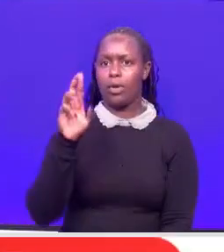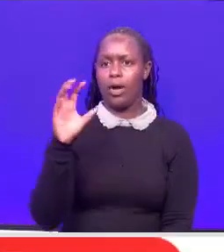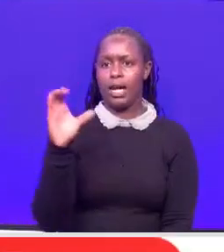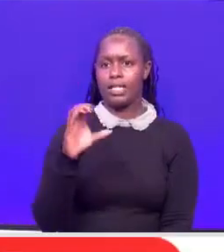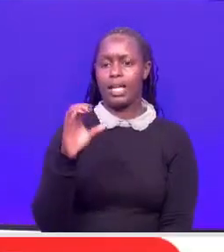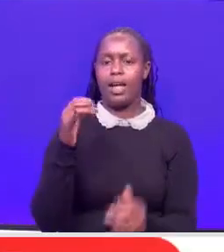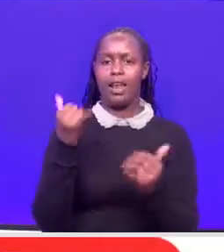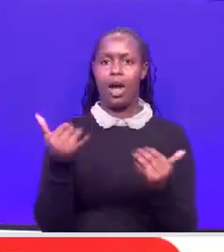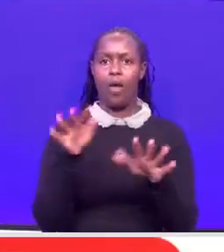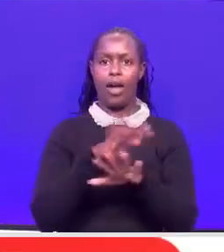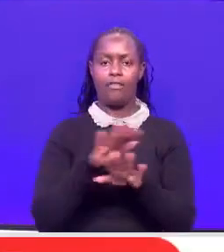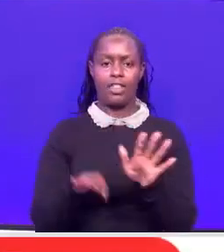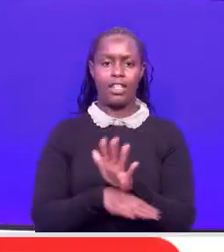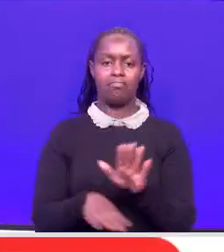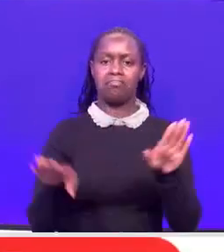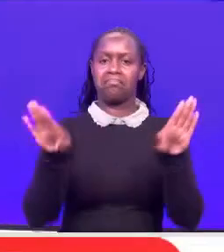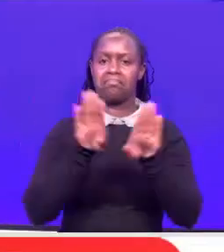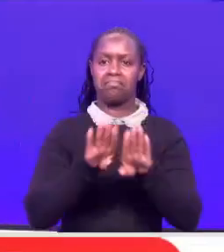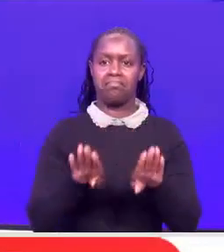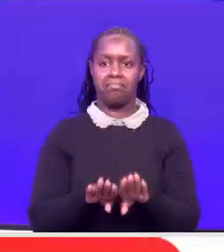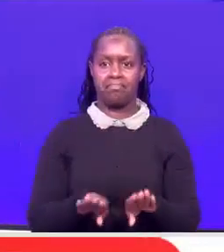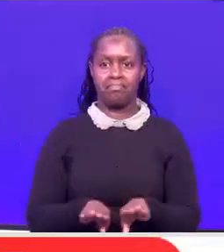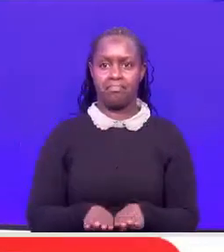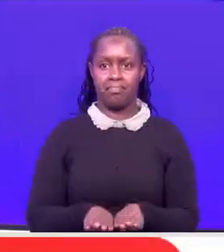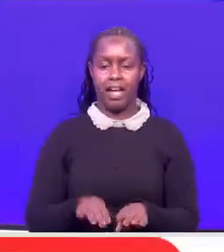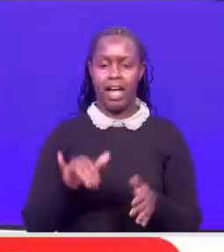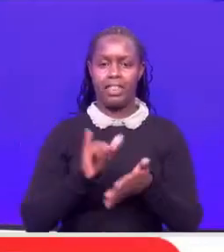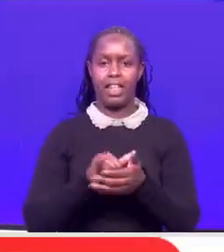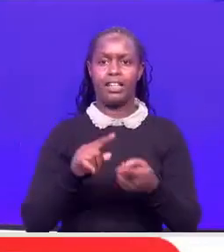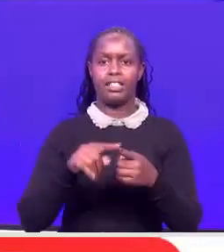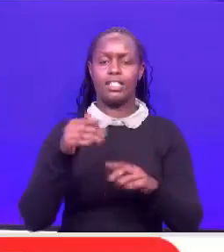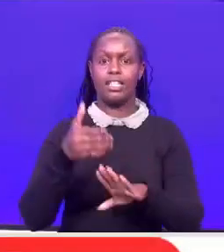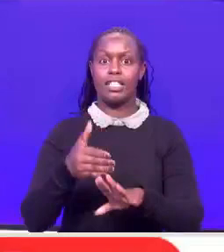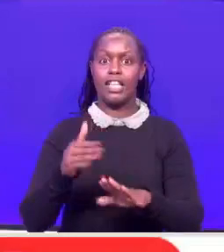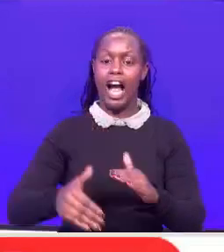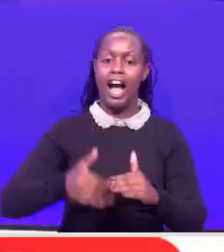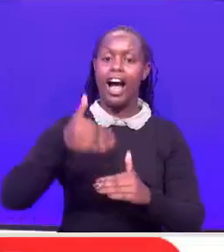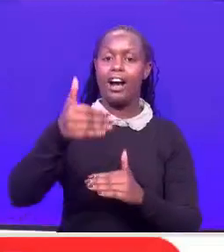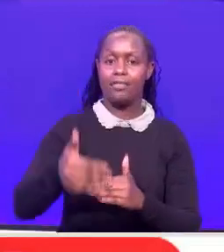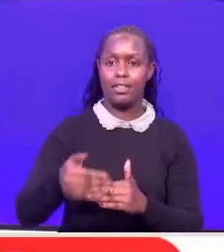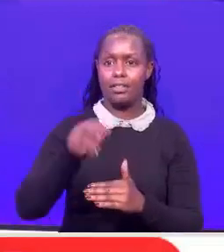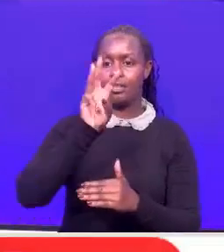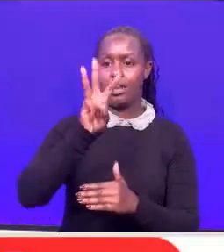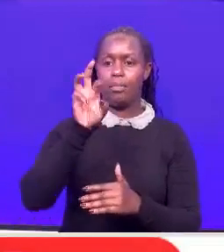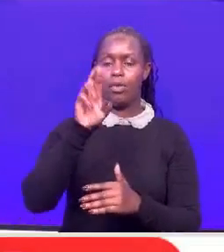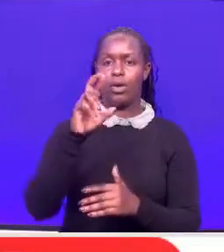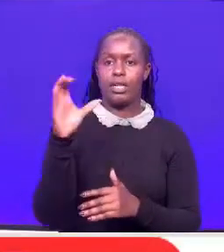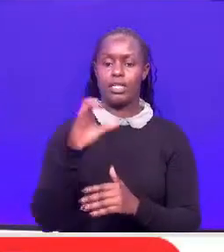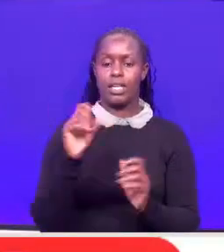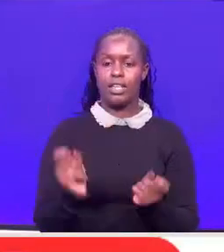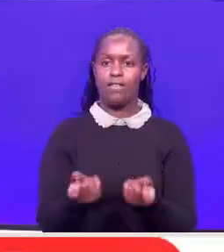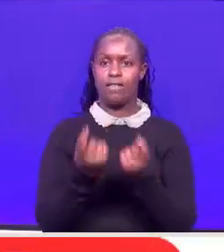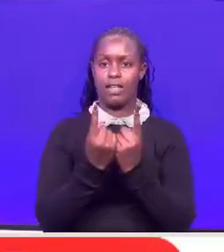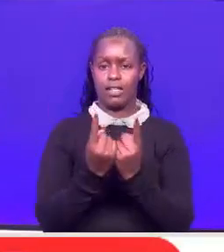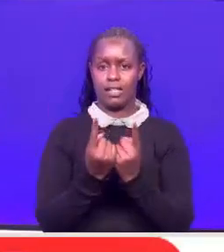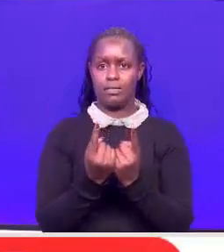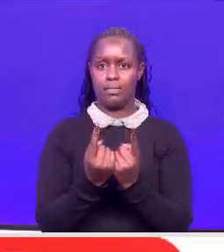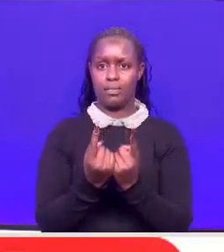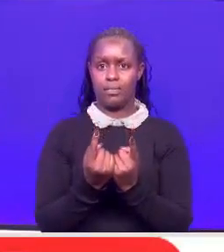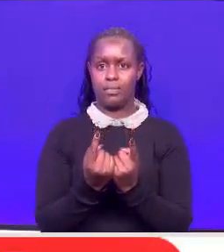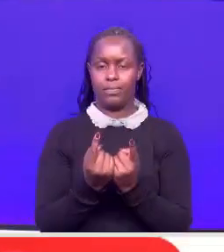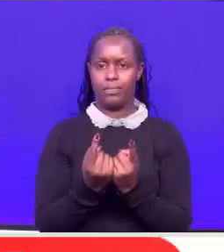close. And that is the post-WRC events captured real